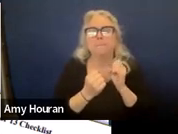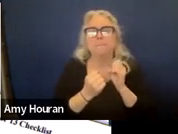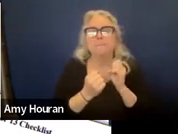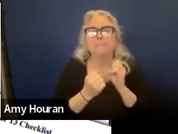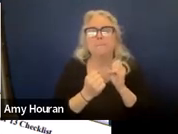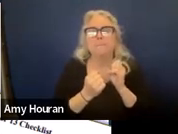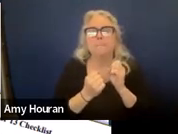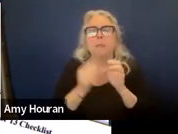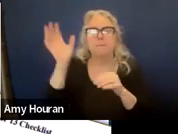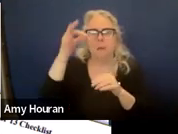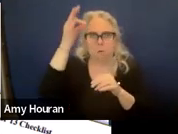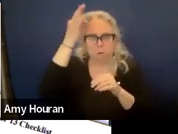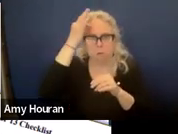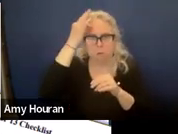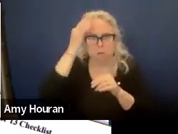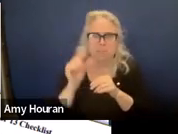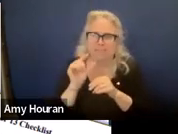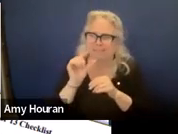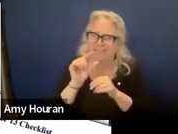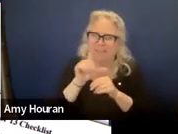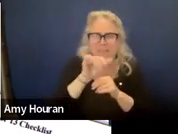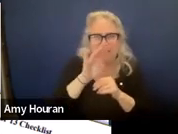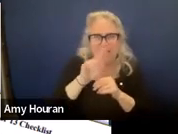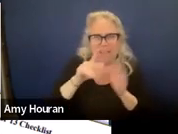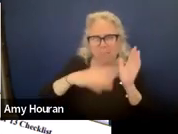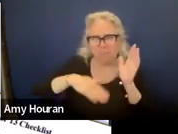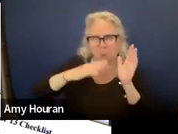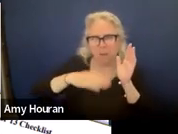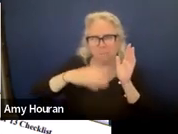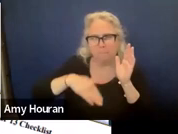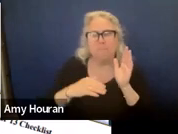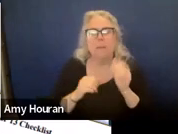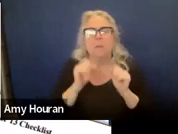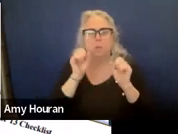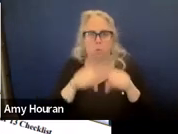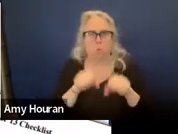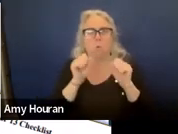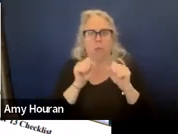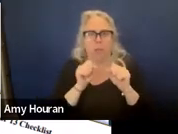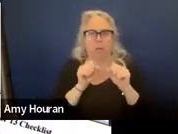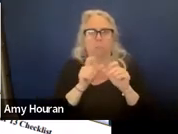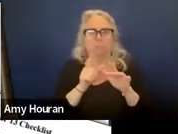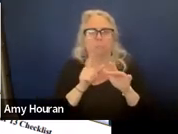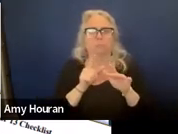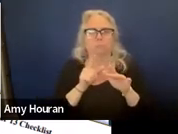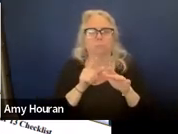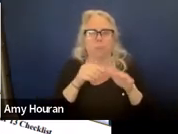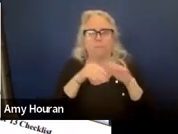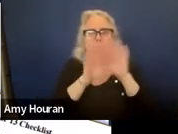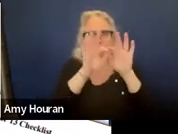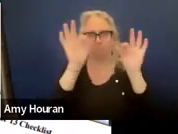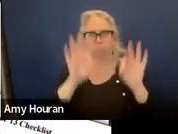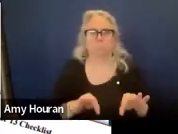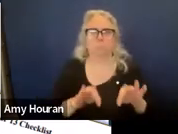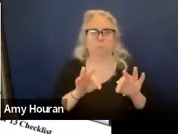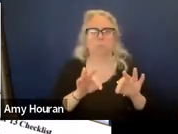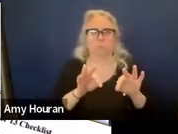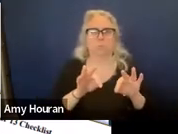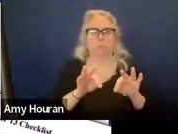There are federal, there's a little tiny link at the bottom there that you can get to these forms that have been put out by